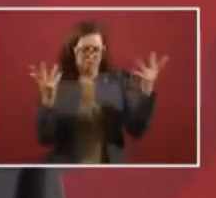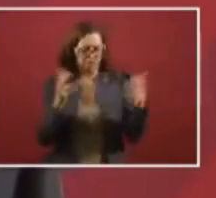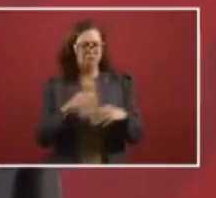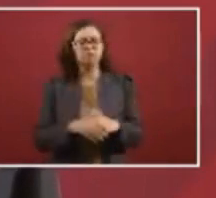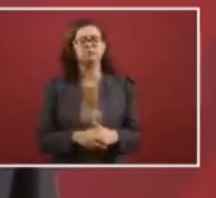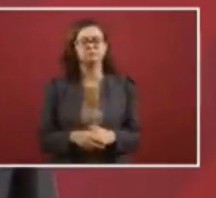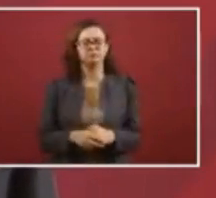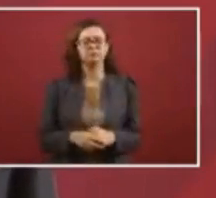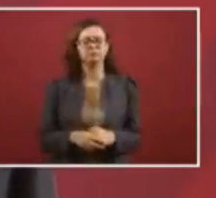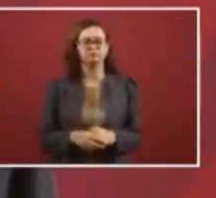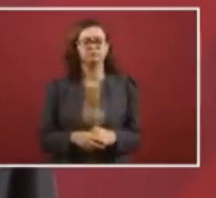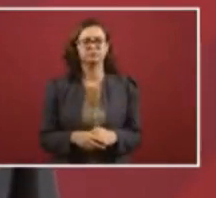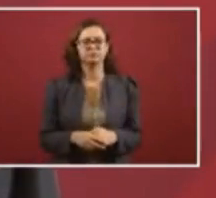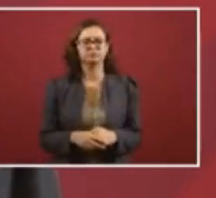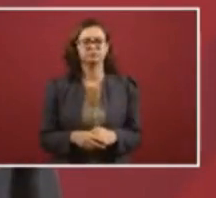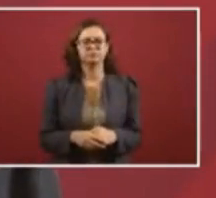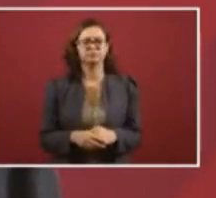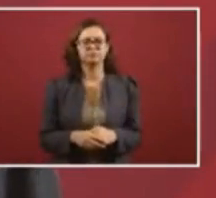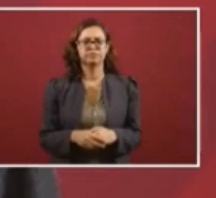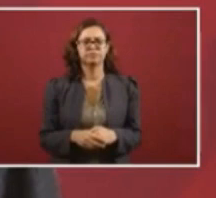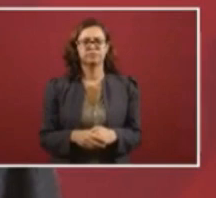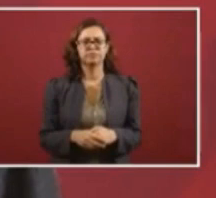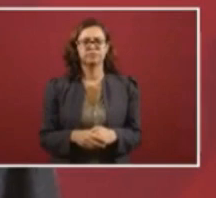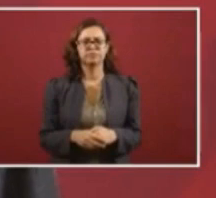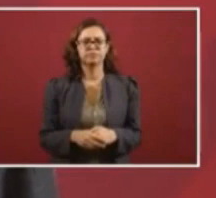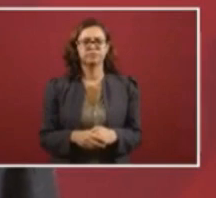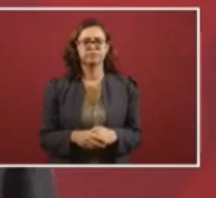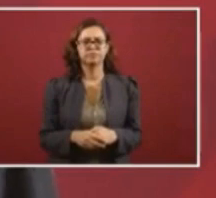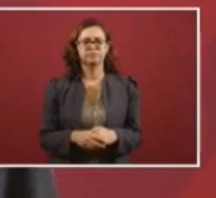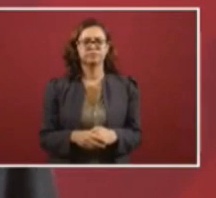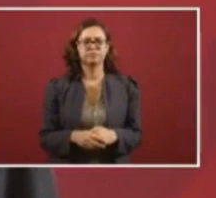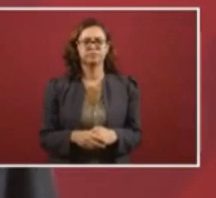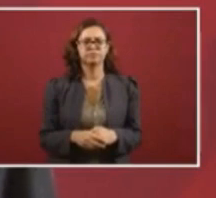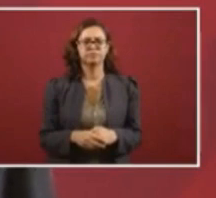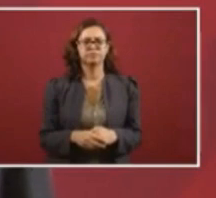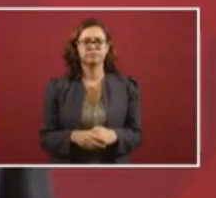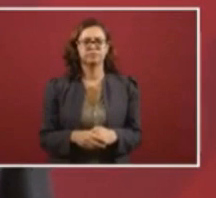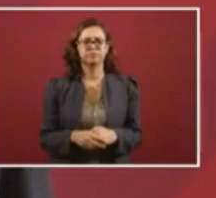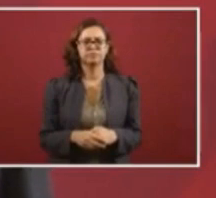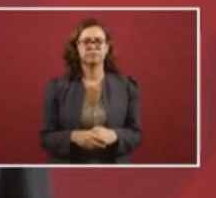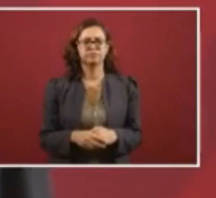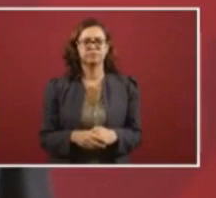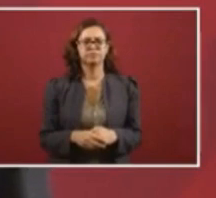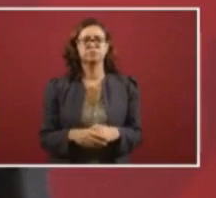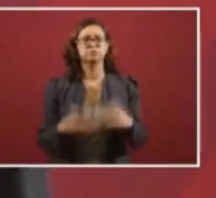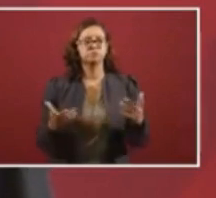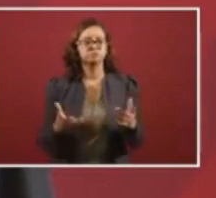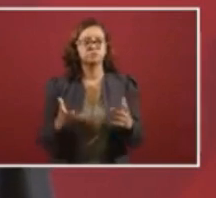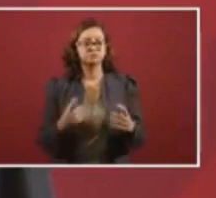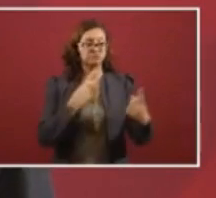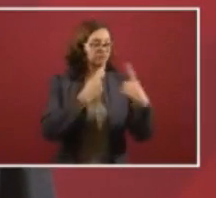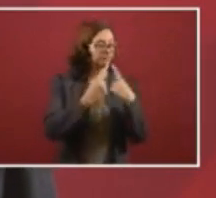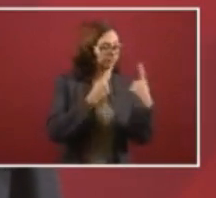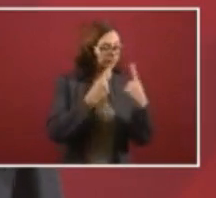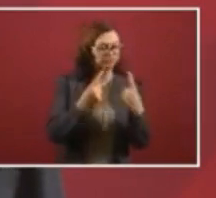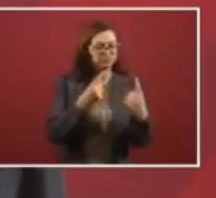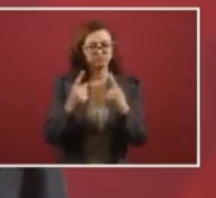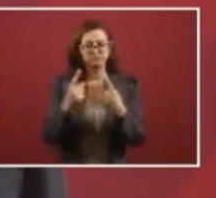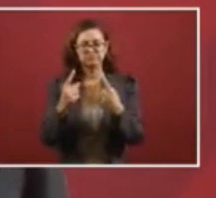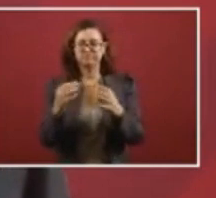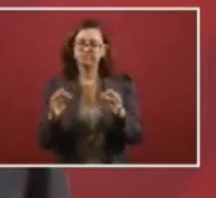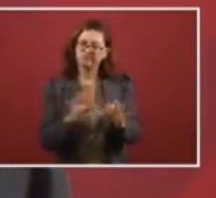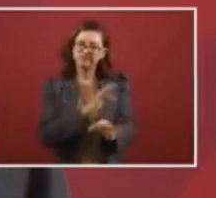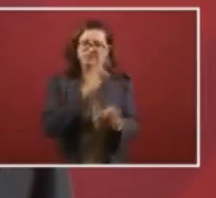that were involved. We were able to gain finally an